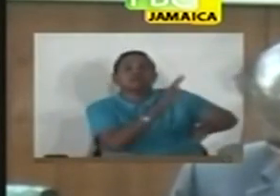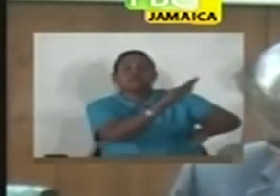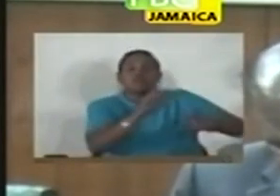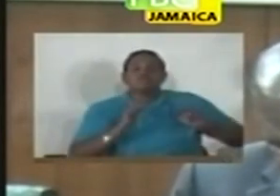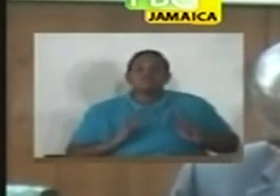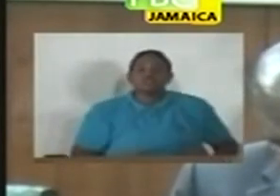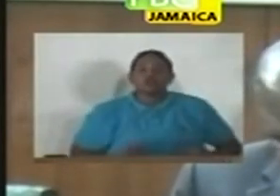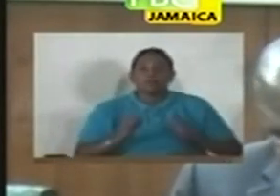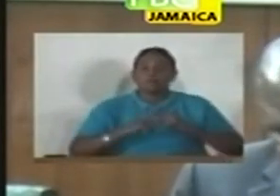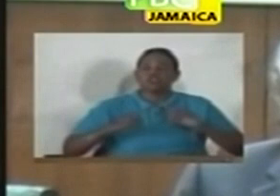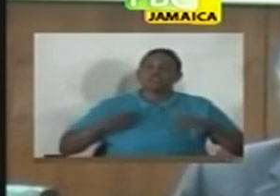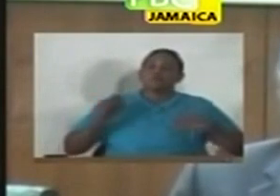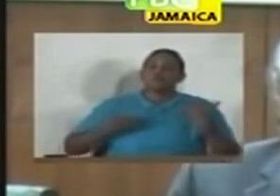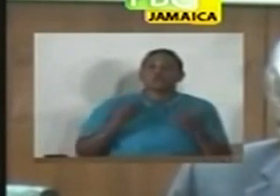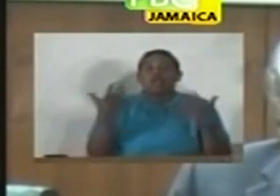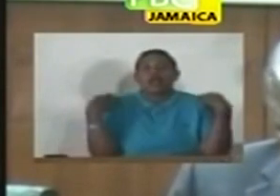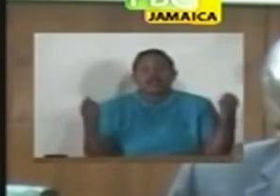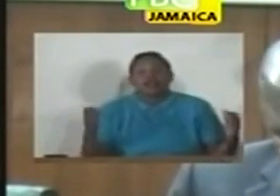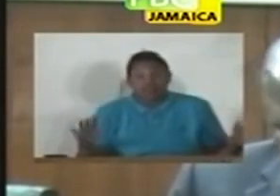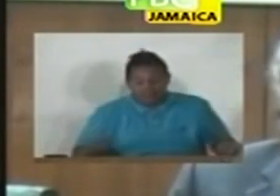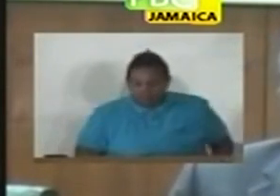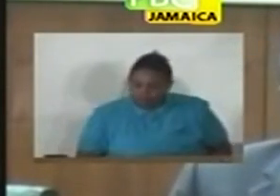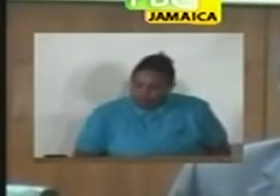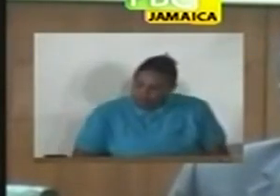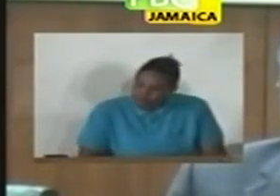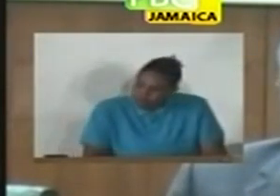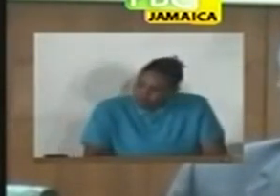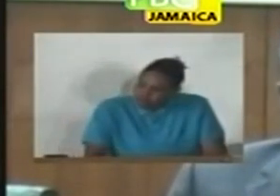physical and emotional health.